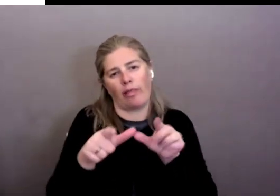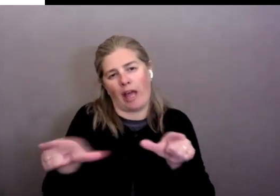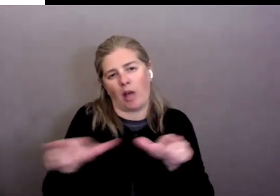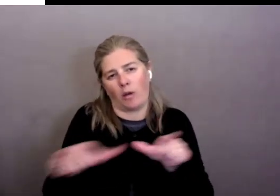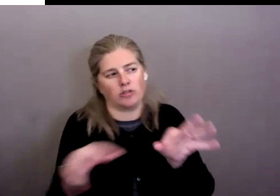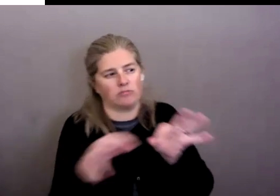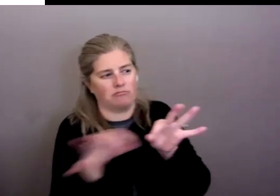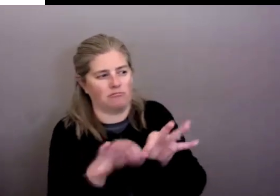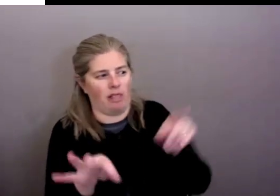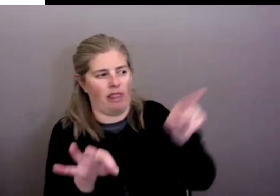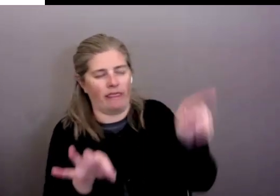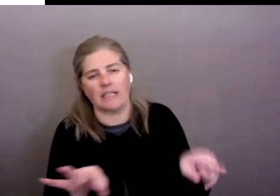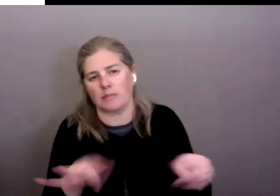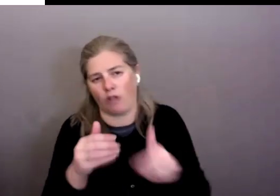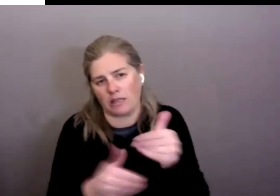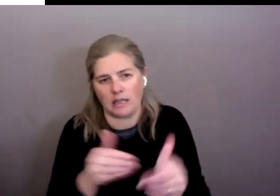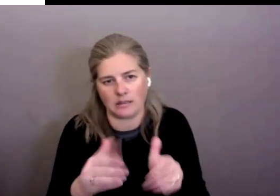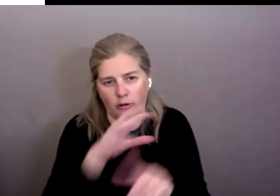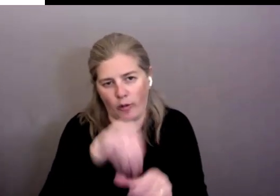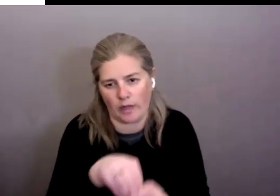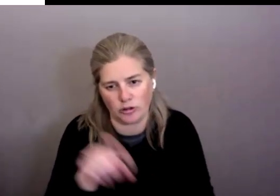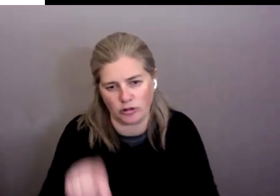effect in their policy.